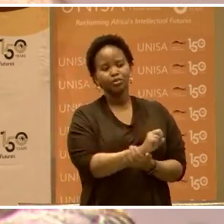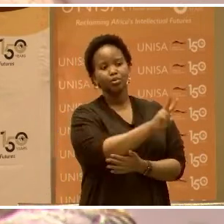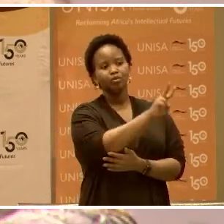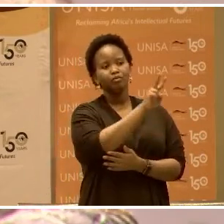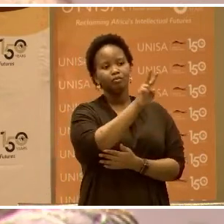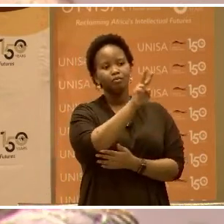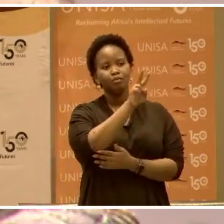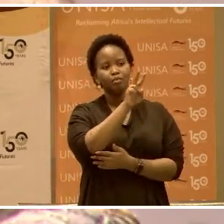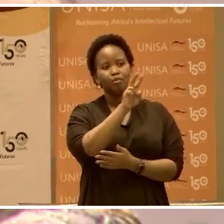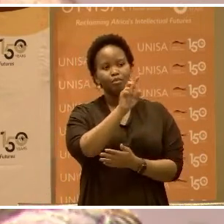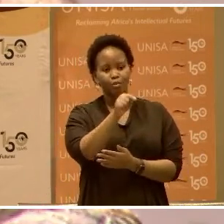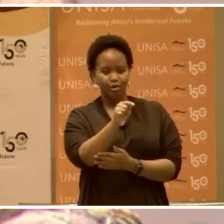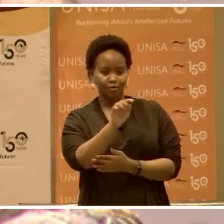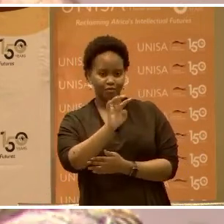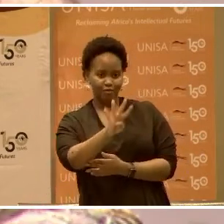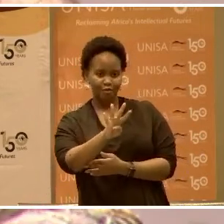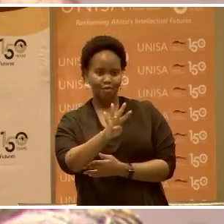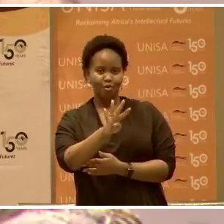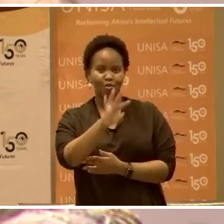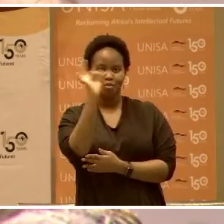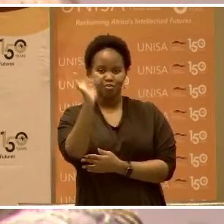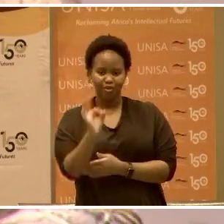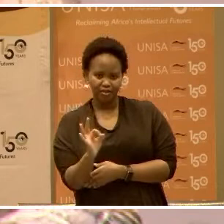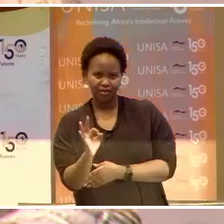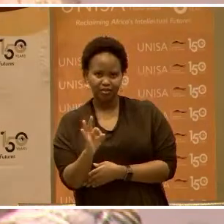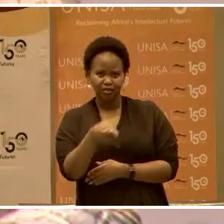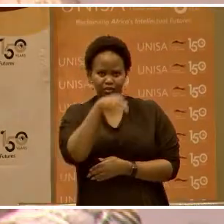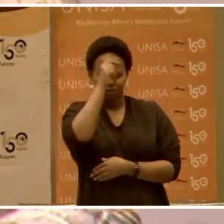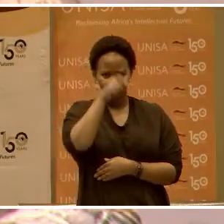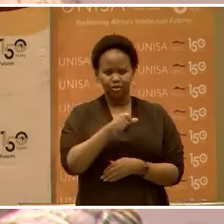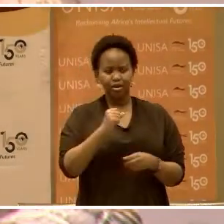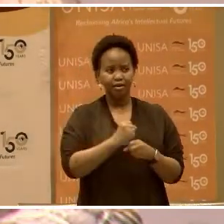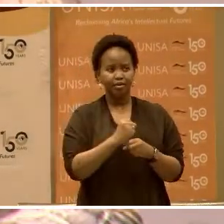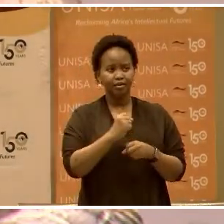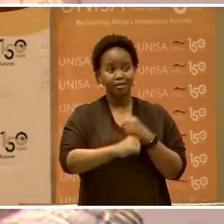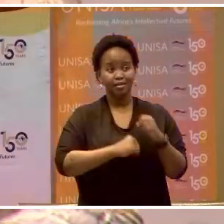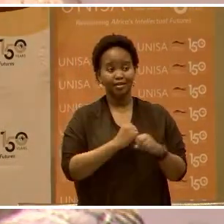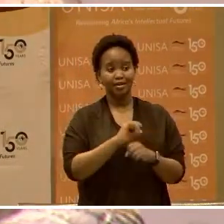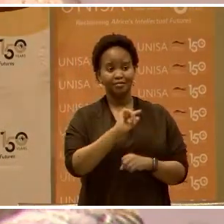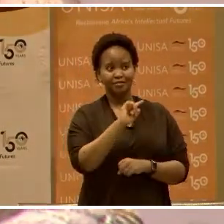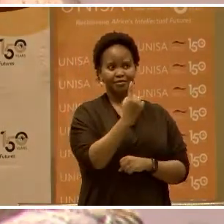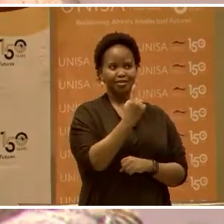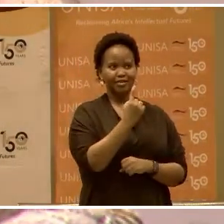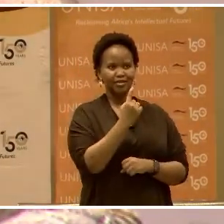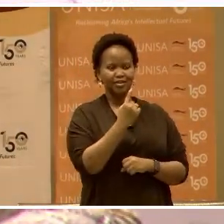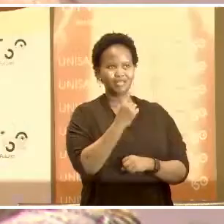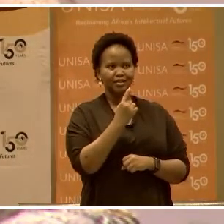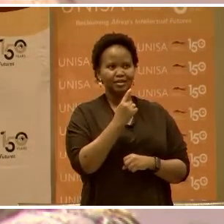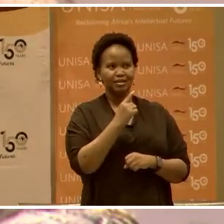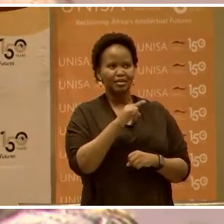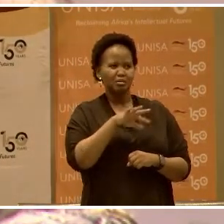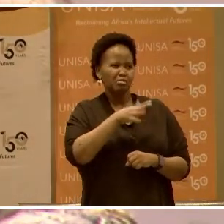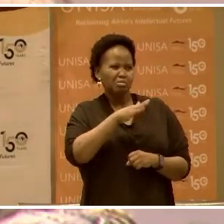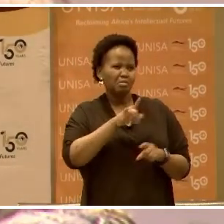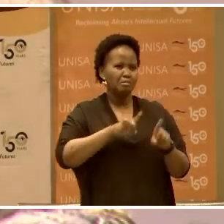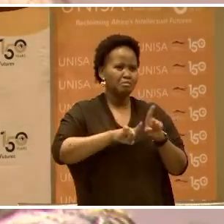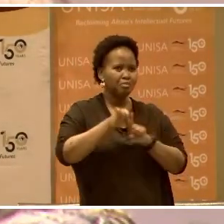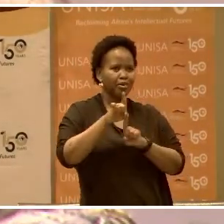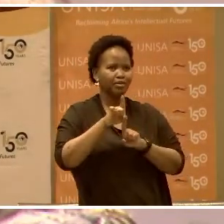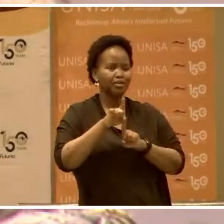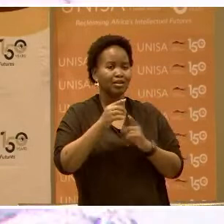12.4% of our first-year students perform well in reading comprehension tasks. Colleagues, and this is something that's very